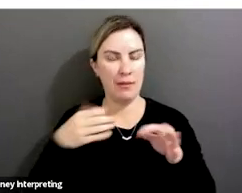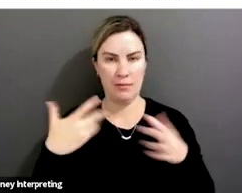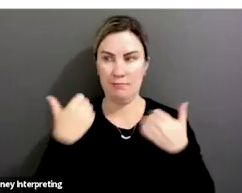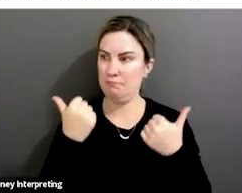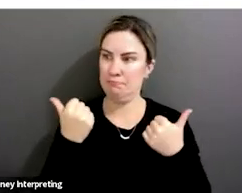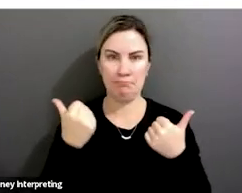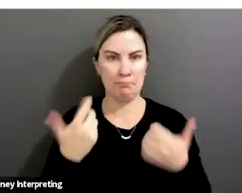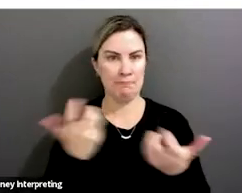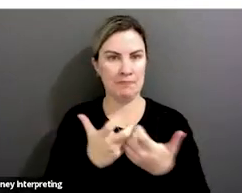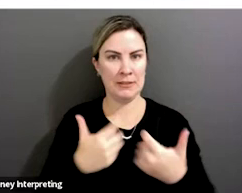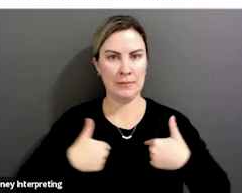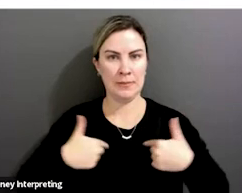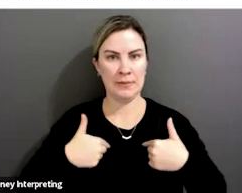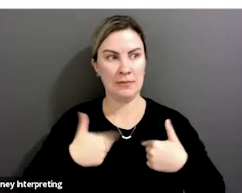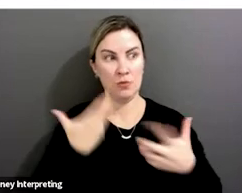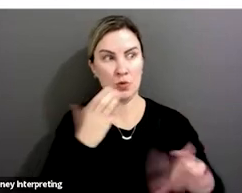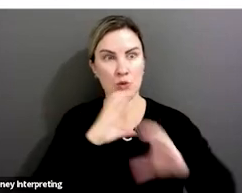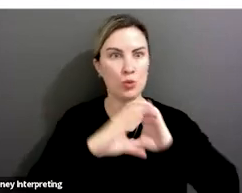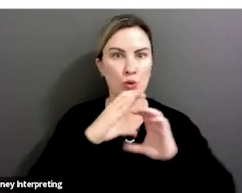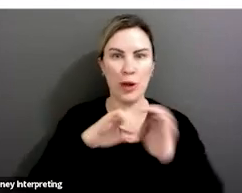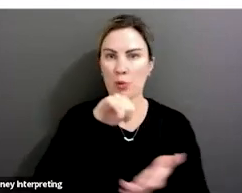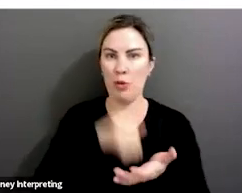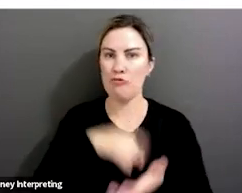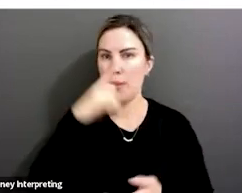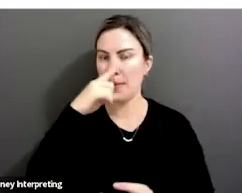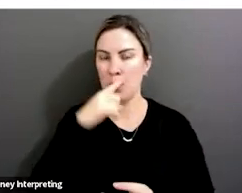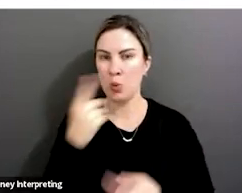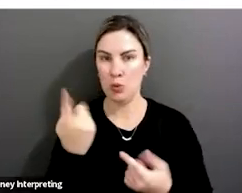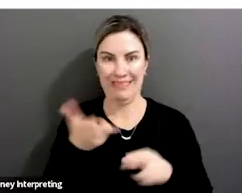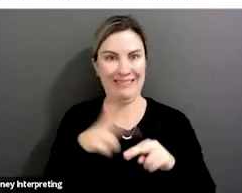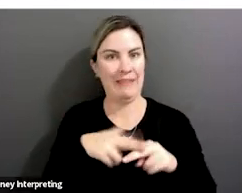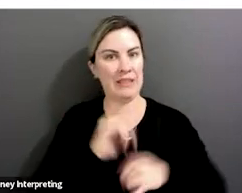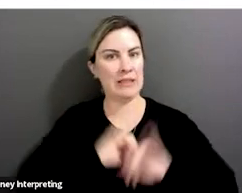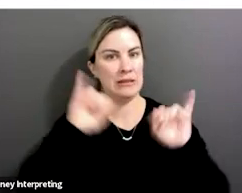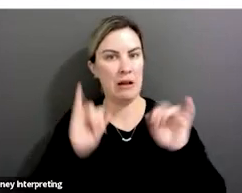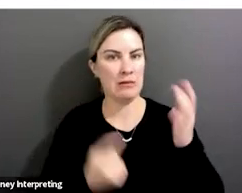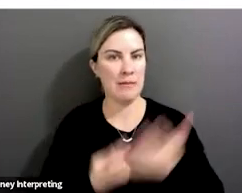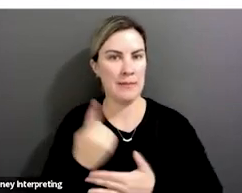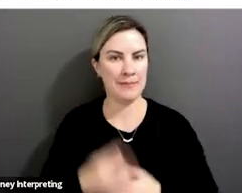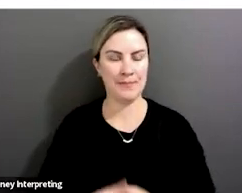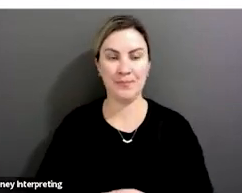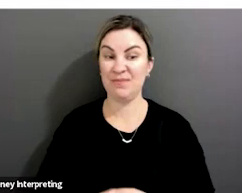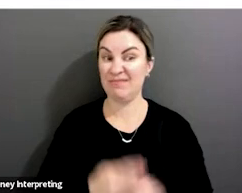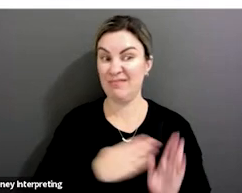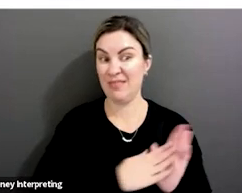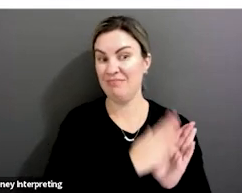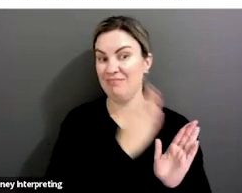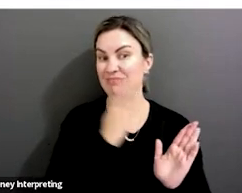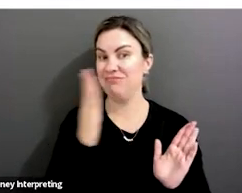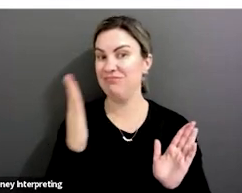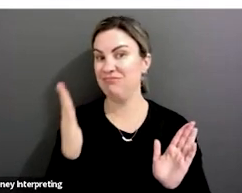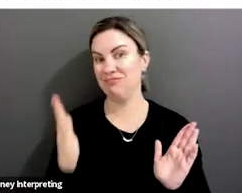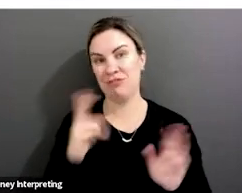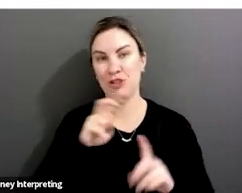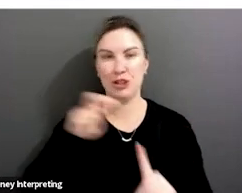communicated with the people who will be there when disasters strike. So we set about this long journey, which is now where we're at